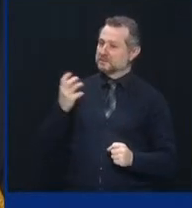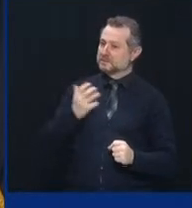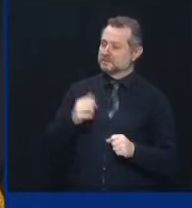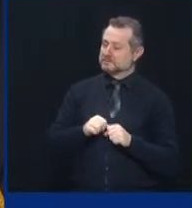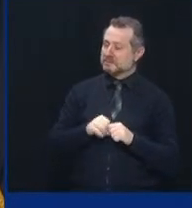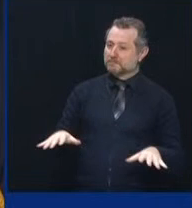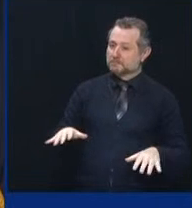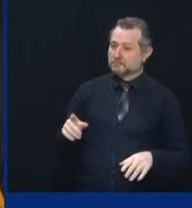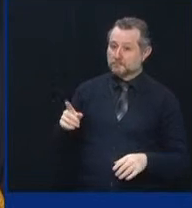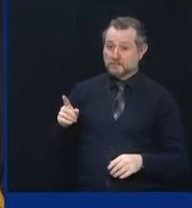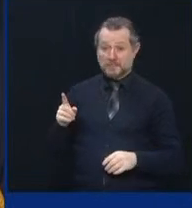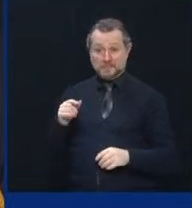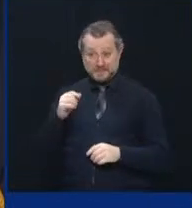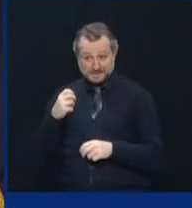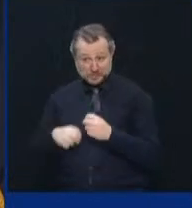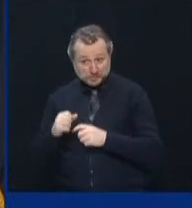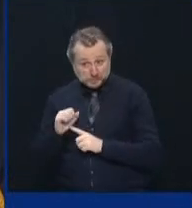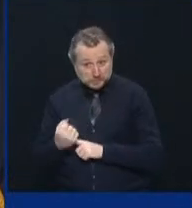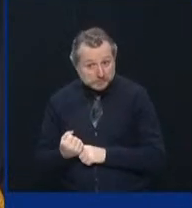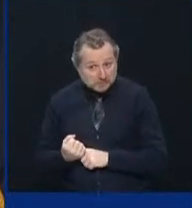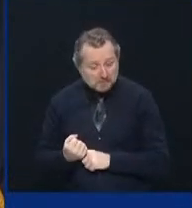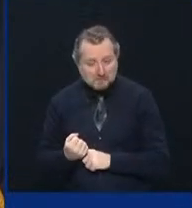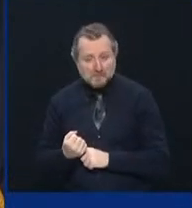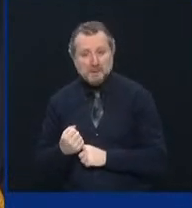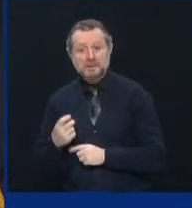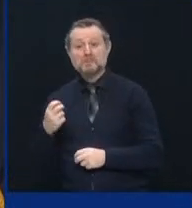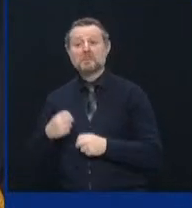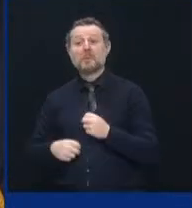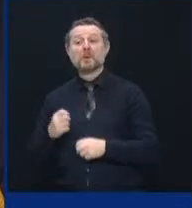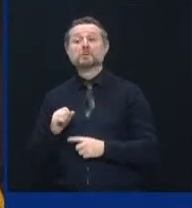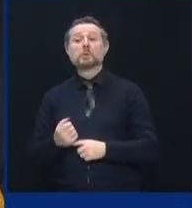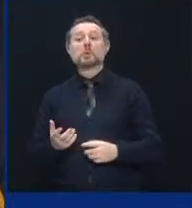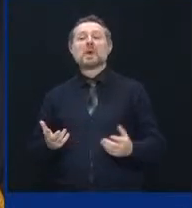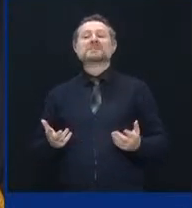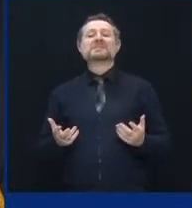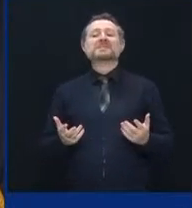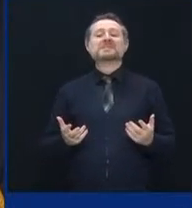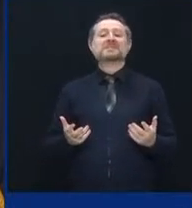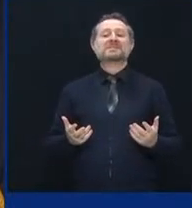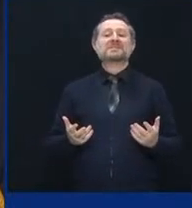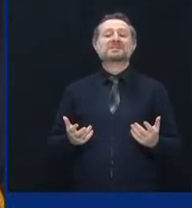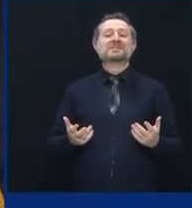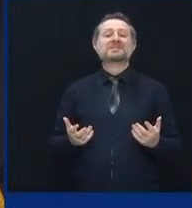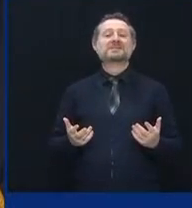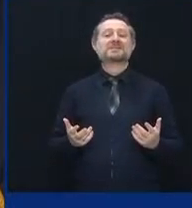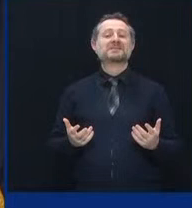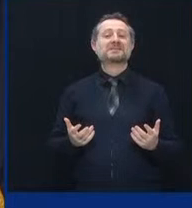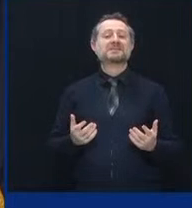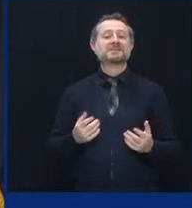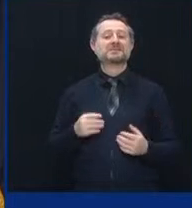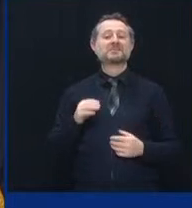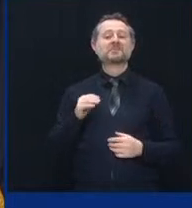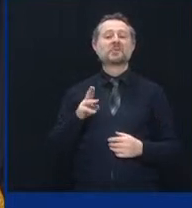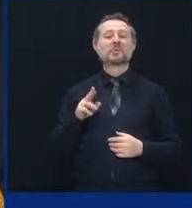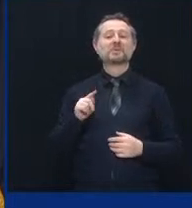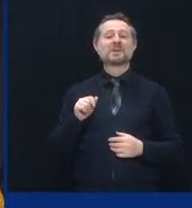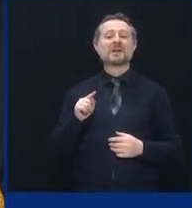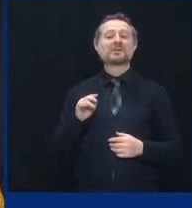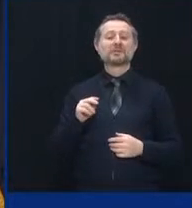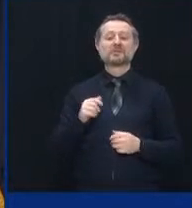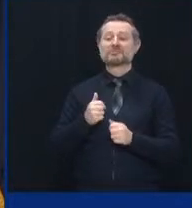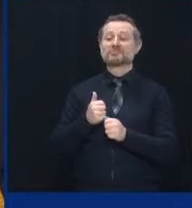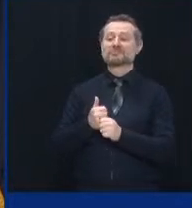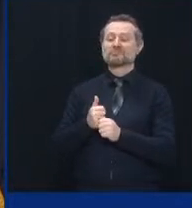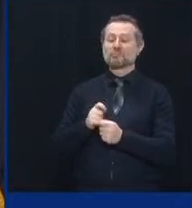The problematic scenario is a mutation, a new